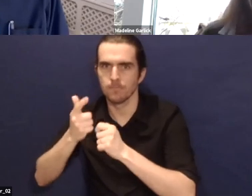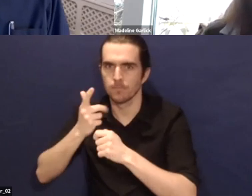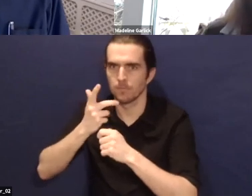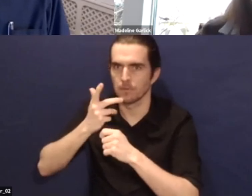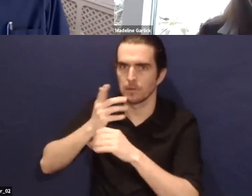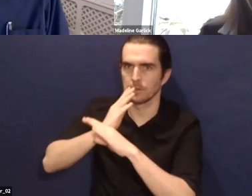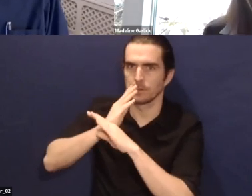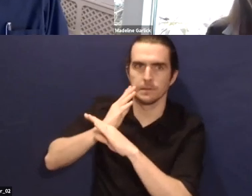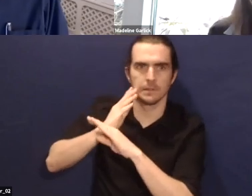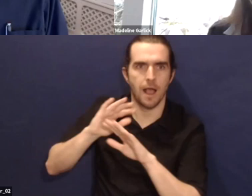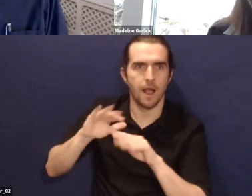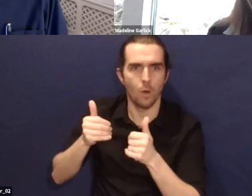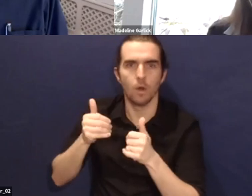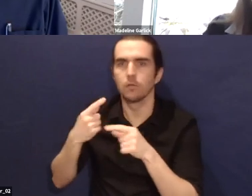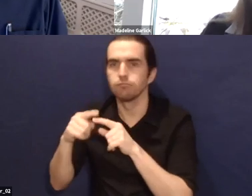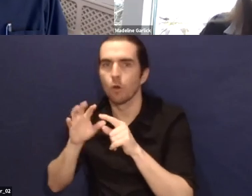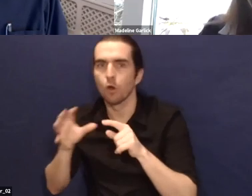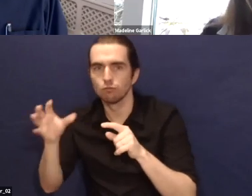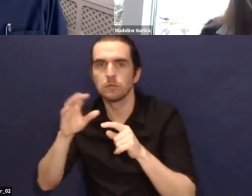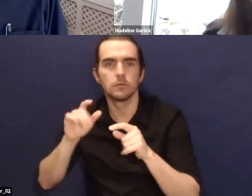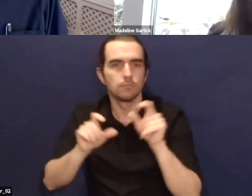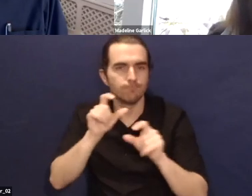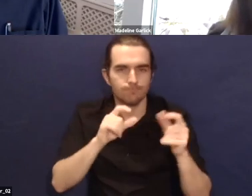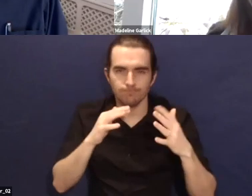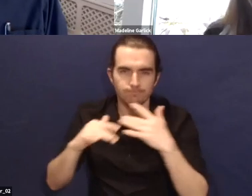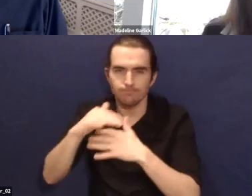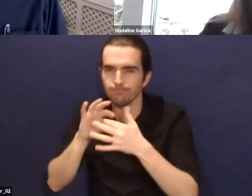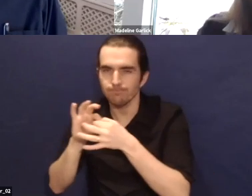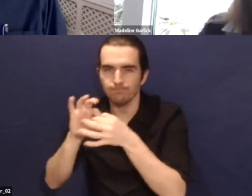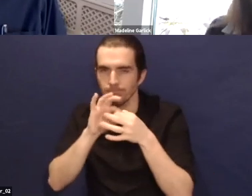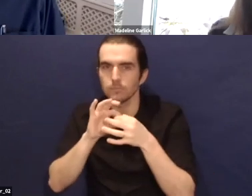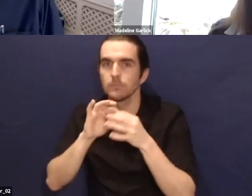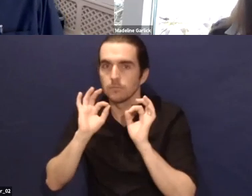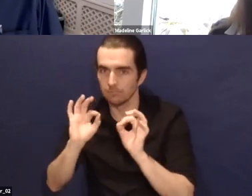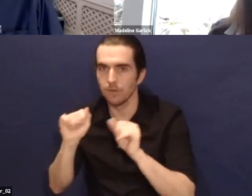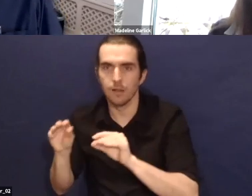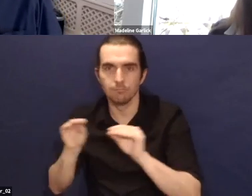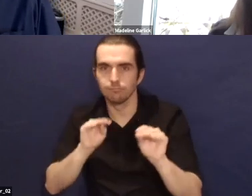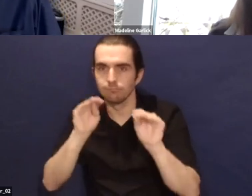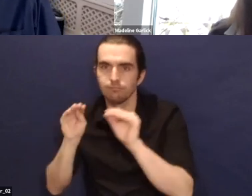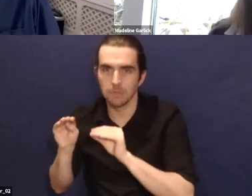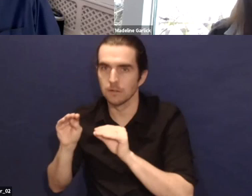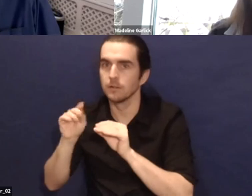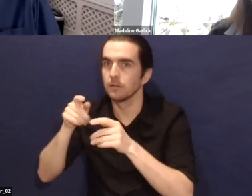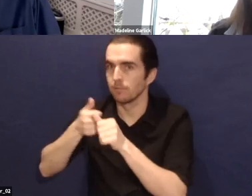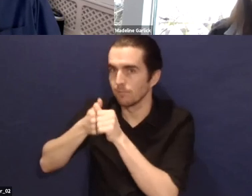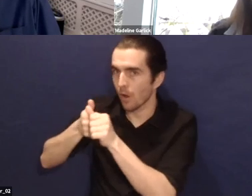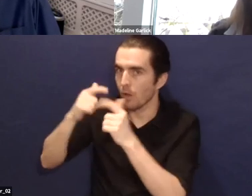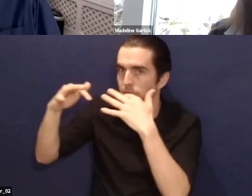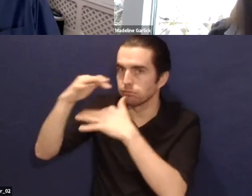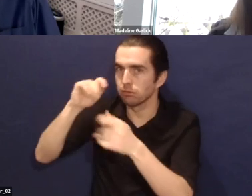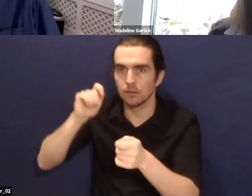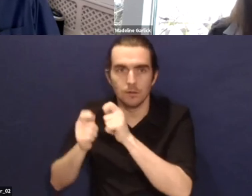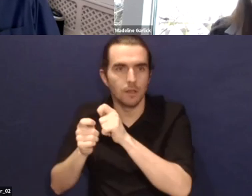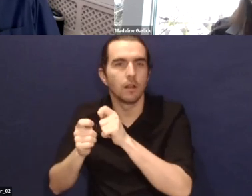the effects of environmental degradation and climate factors. This, I think, is a crucial part of our prevention efforts in years to come to ensure that